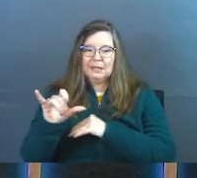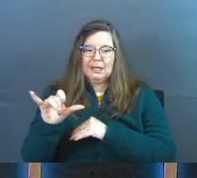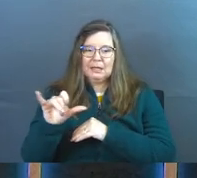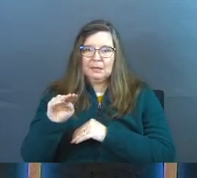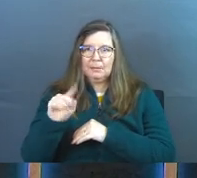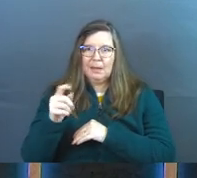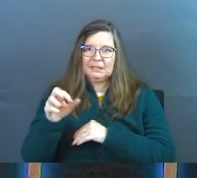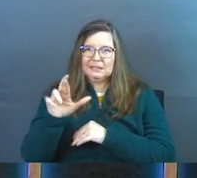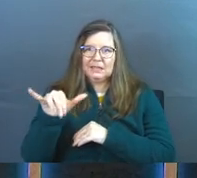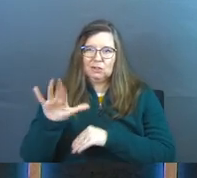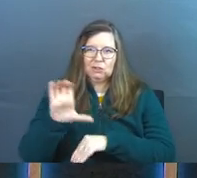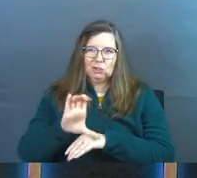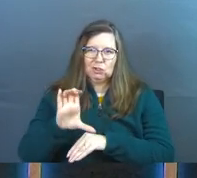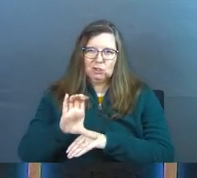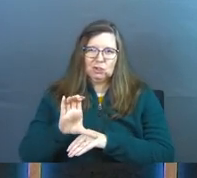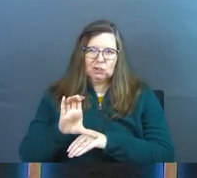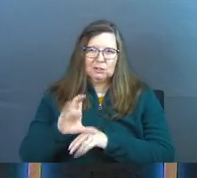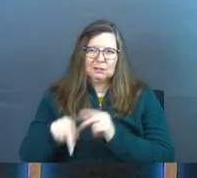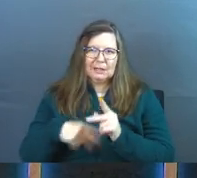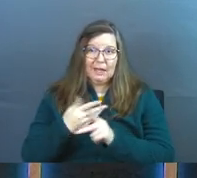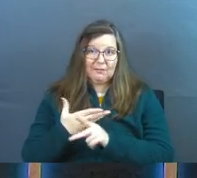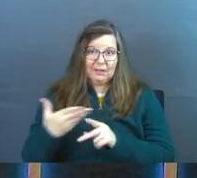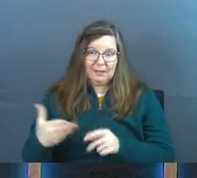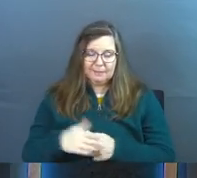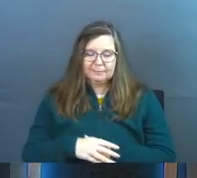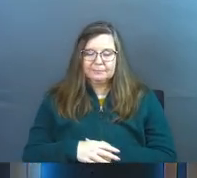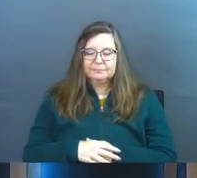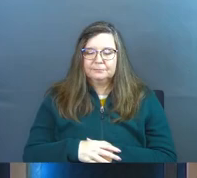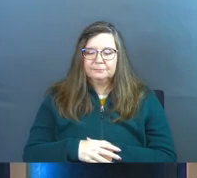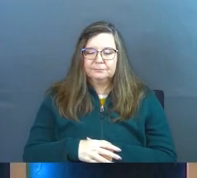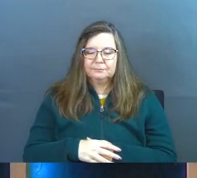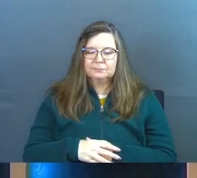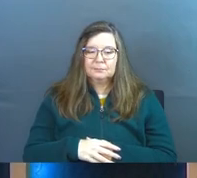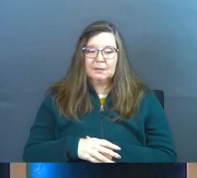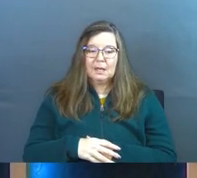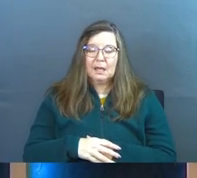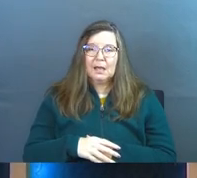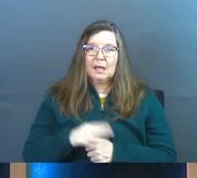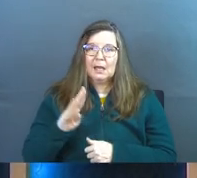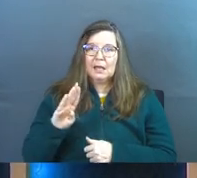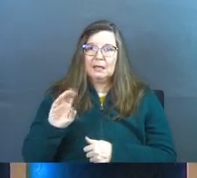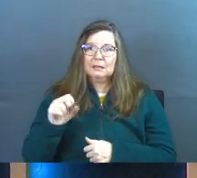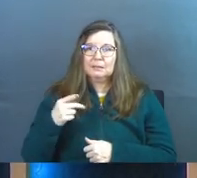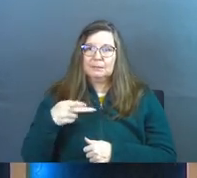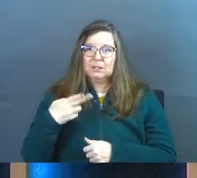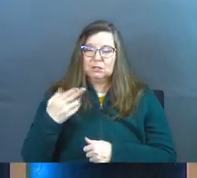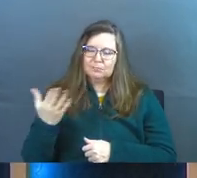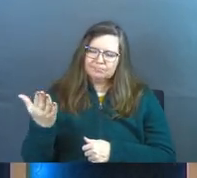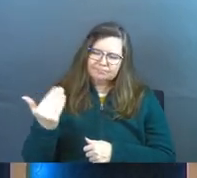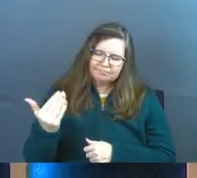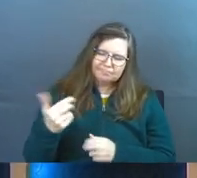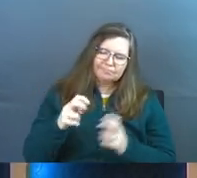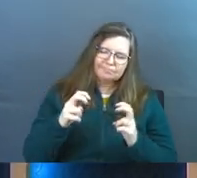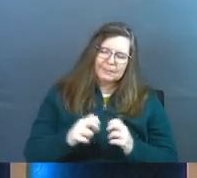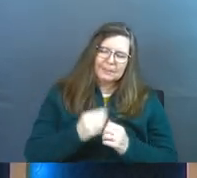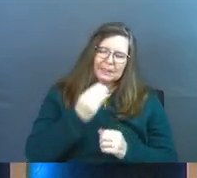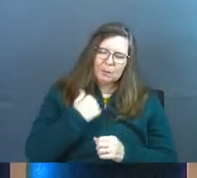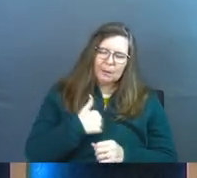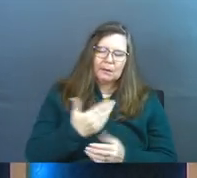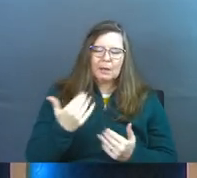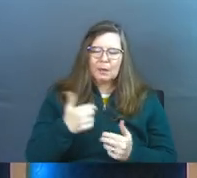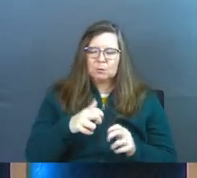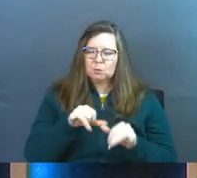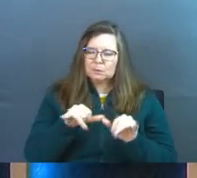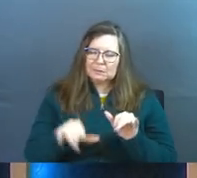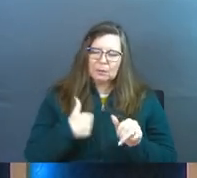like monastery slash church kind of a thing. And this bishop welcomes him in and says, come and eat with us. And come